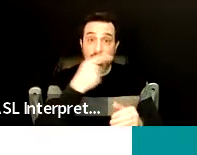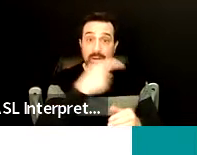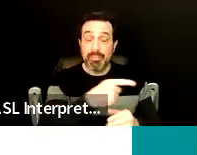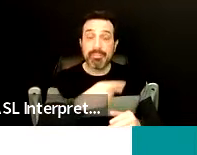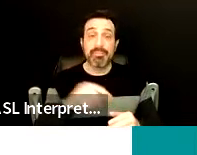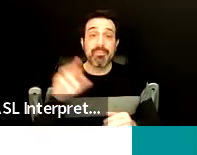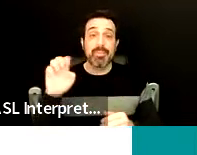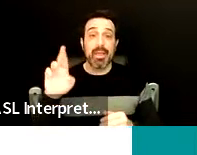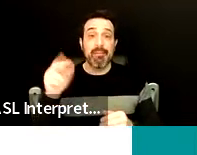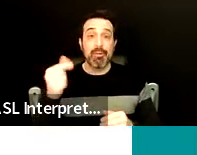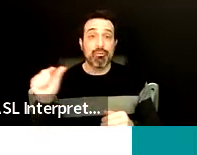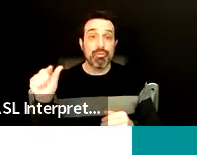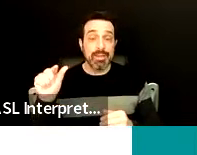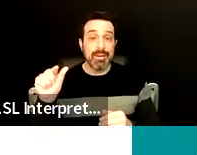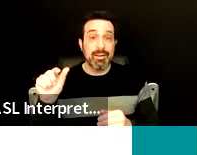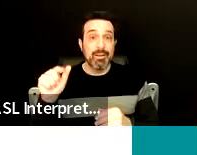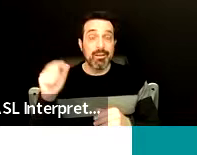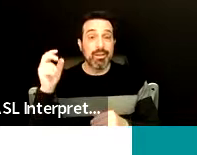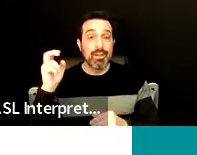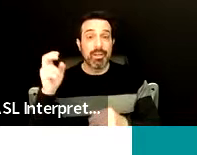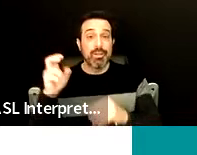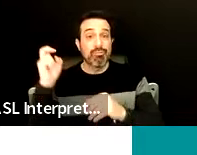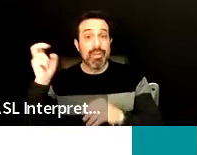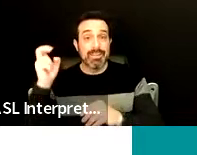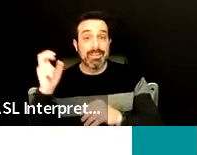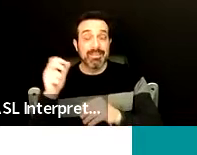Transit Station, etc.